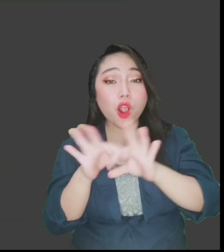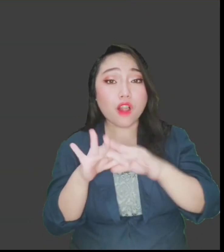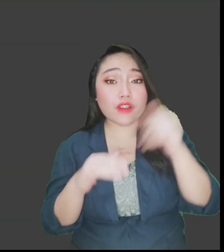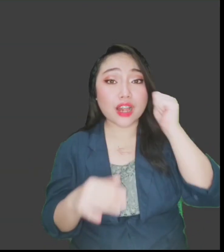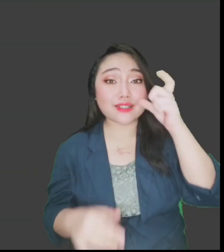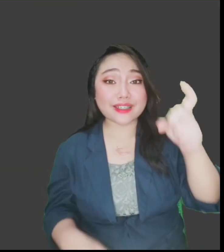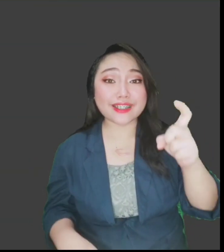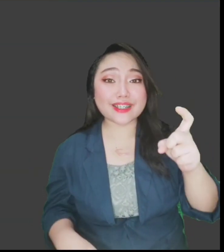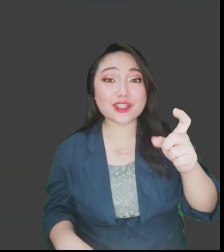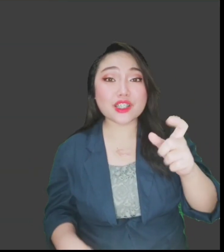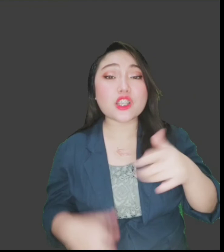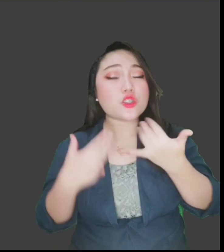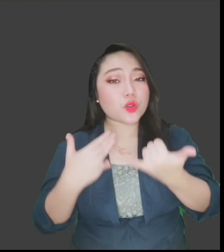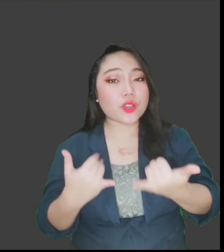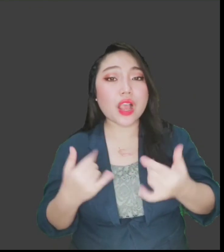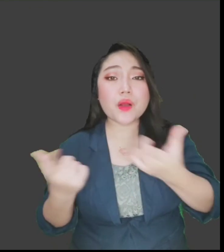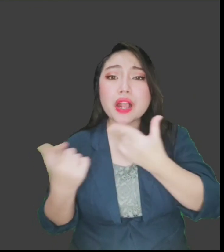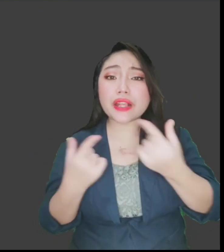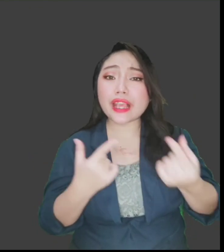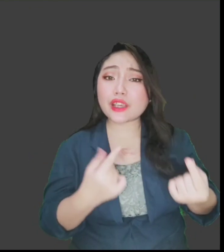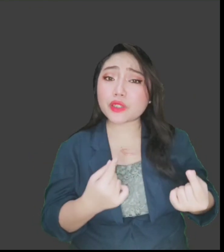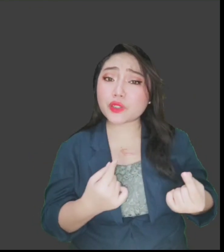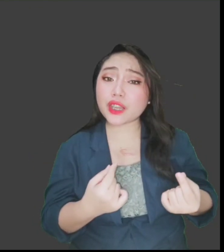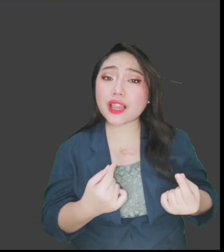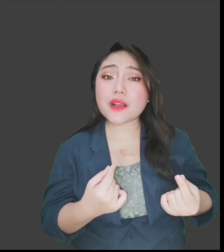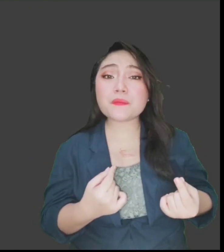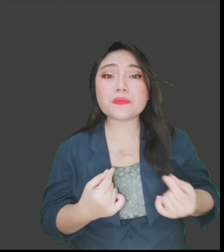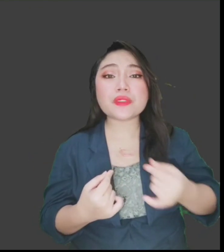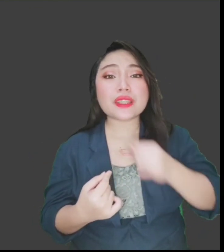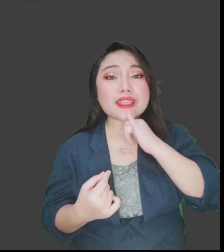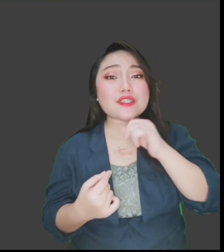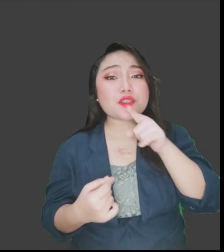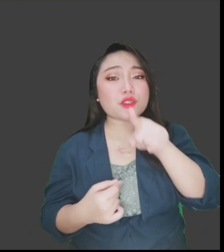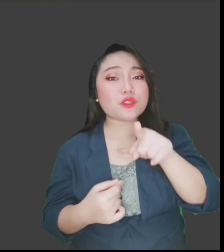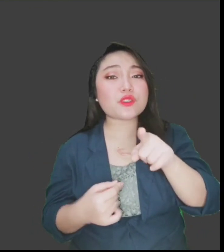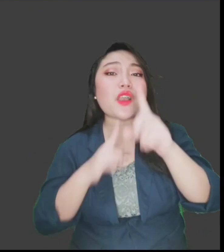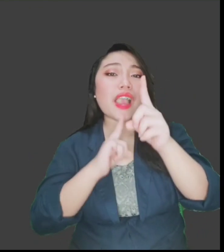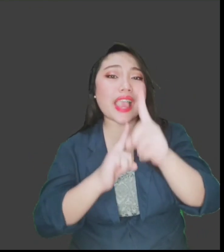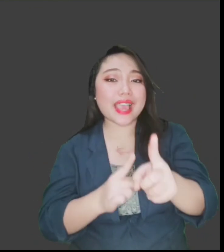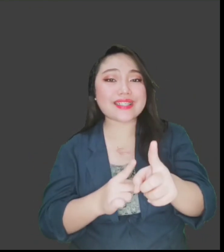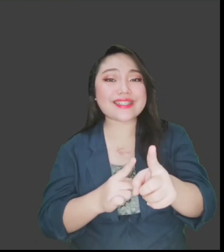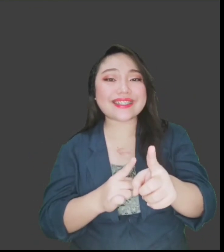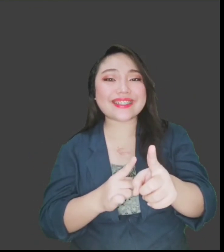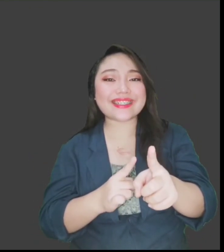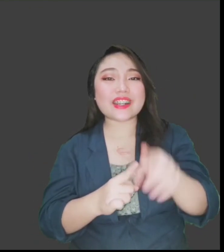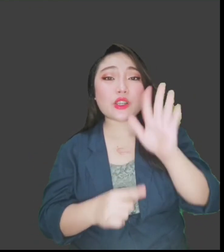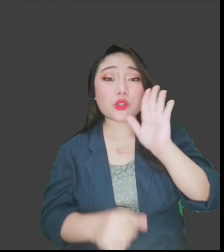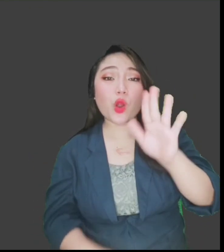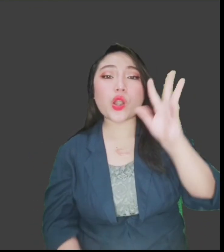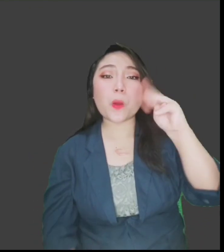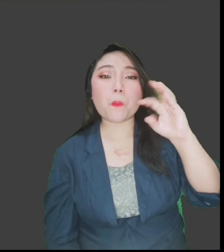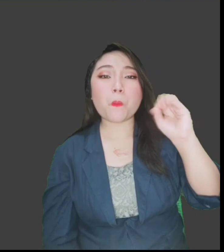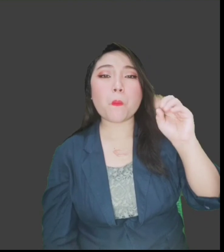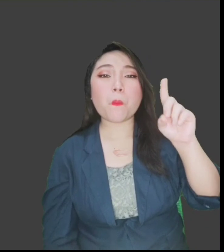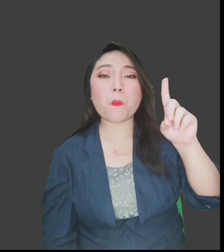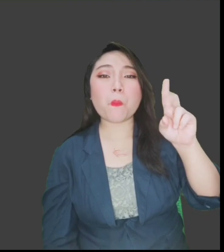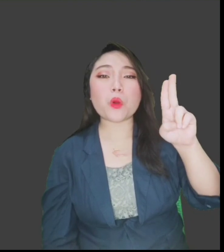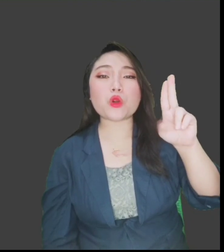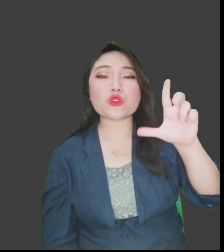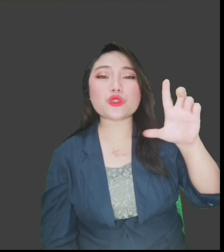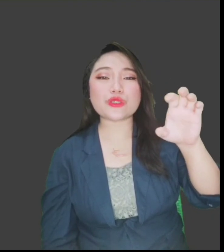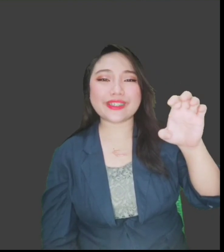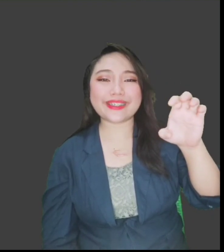Now that you know about the law of acceleration, now what would you like to do? You would be answering